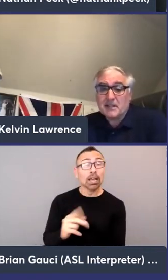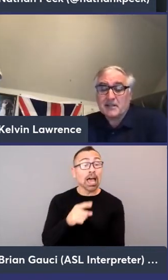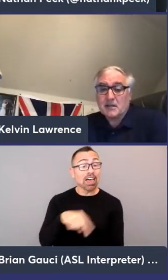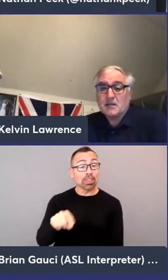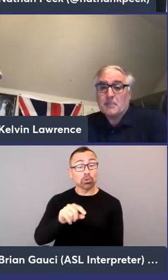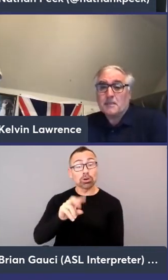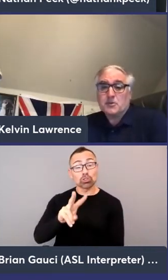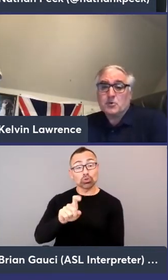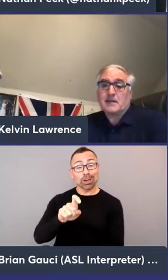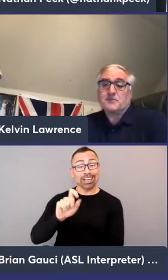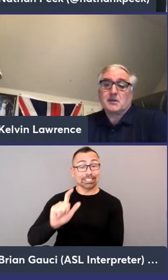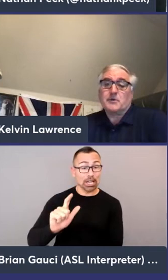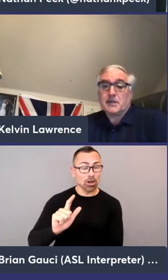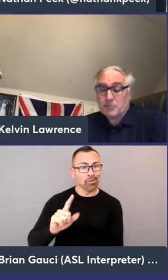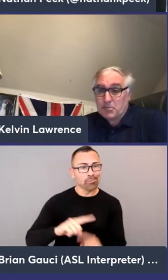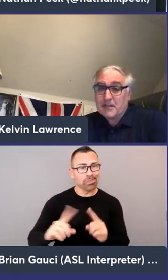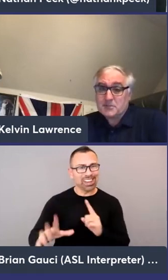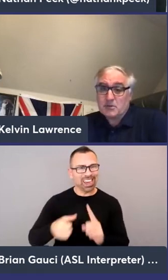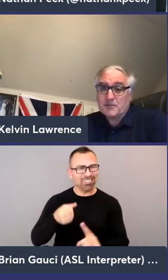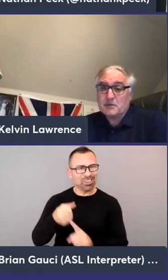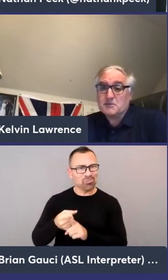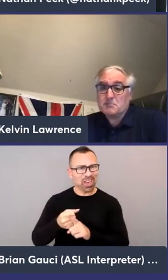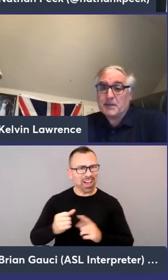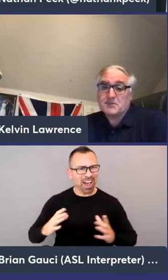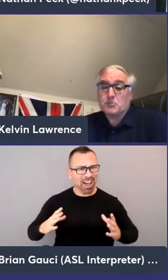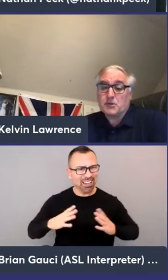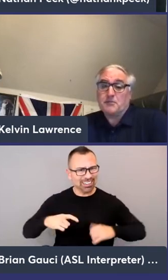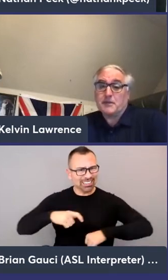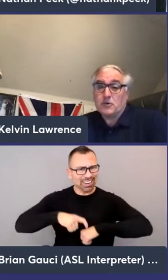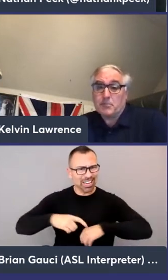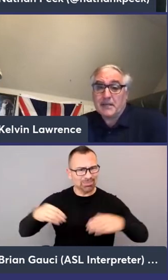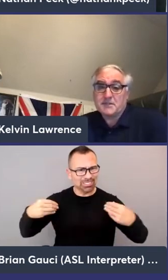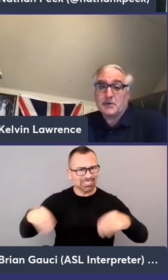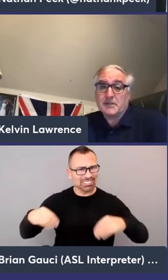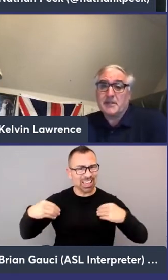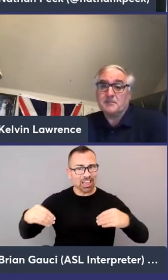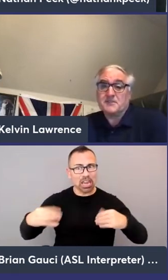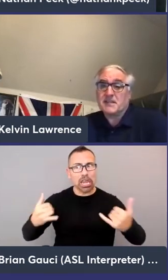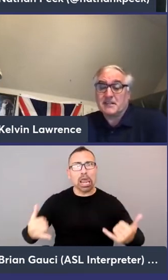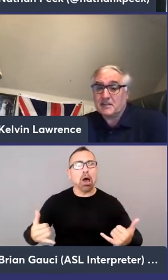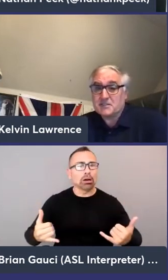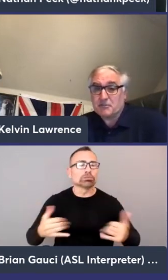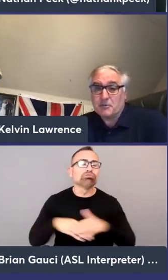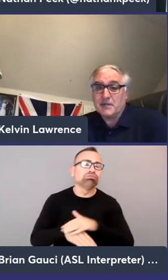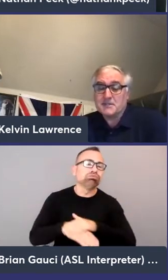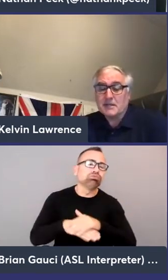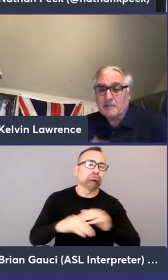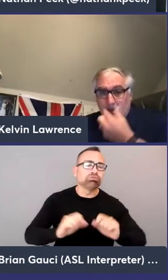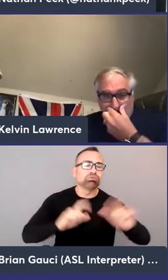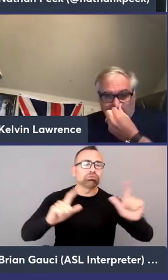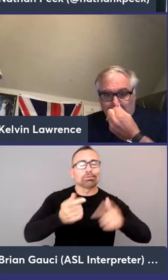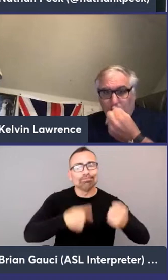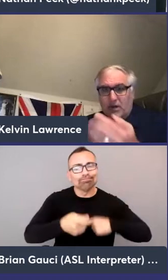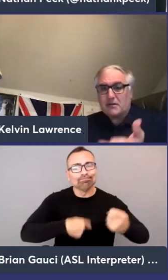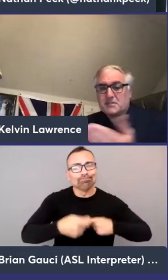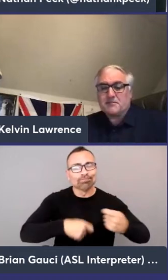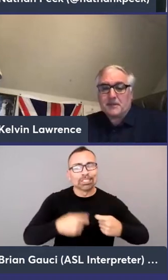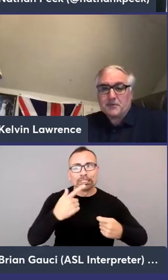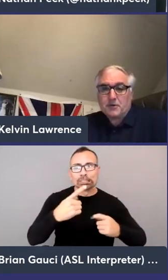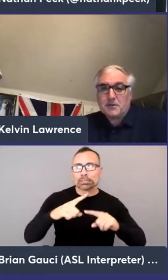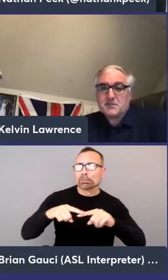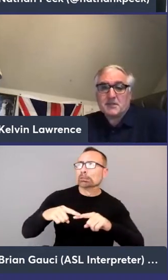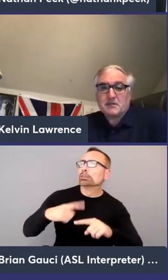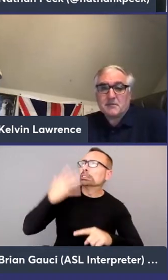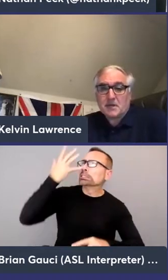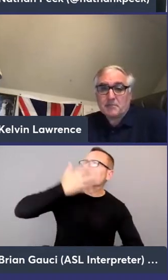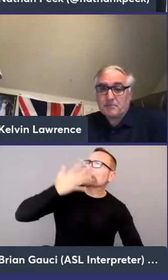with selling. You would have to go in there and replace all of those based on what you think your peak's going to need for, say, the next 3 weeks. Whereas if